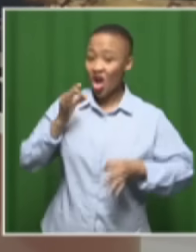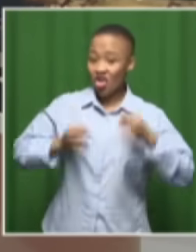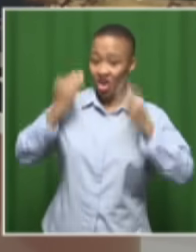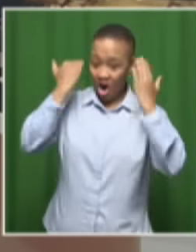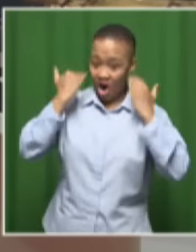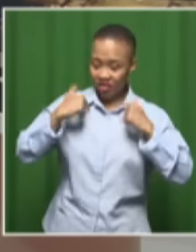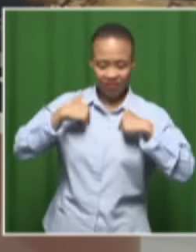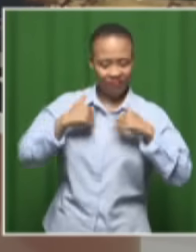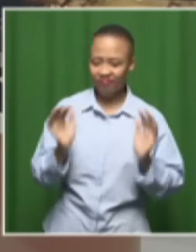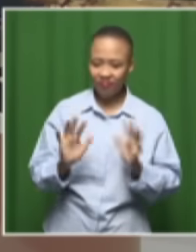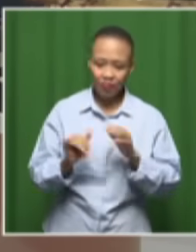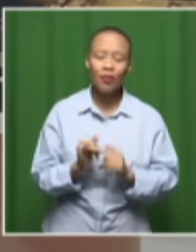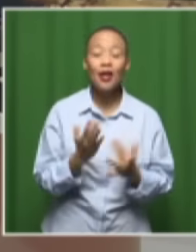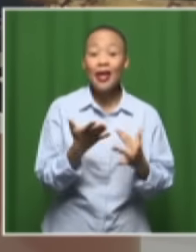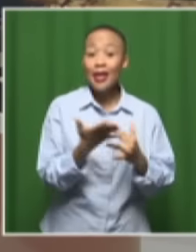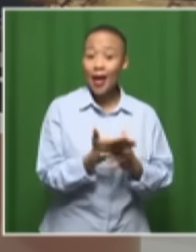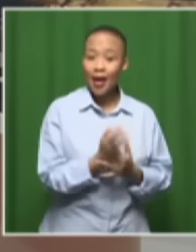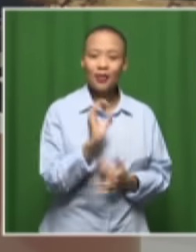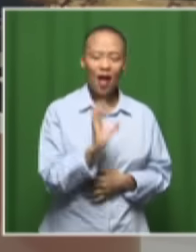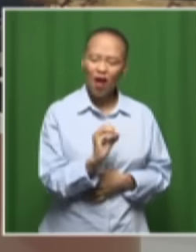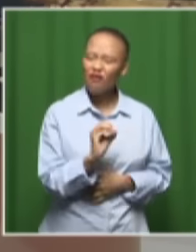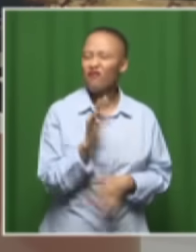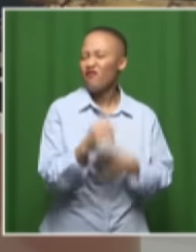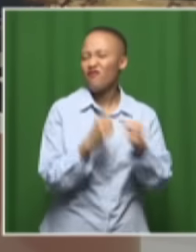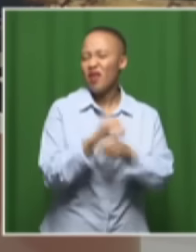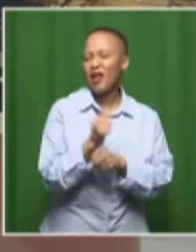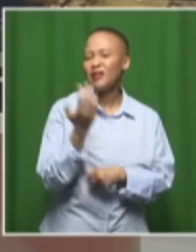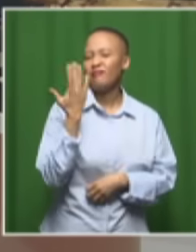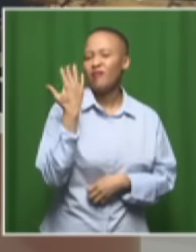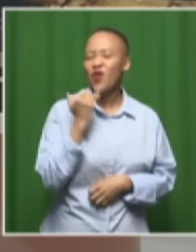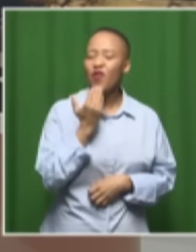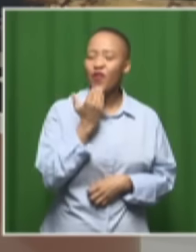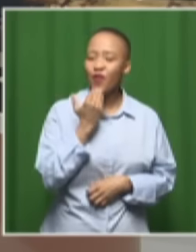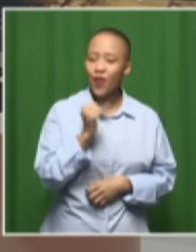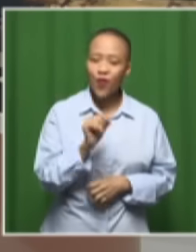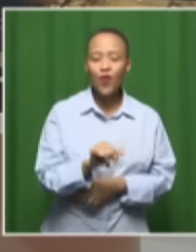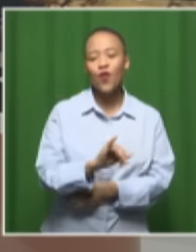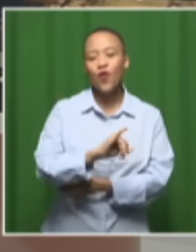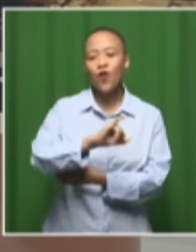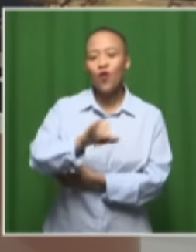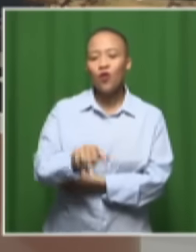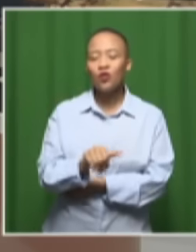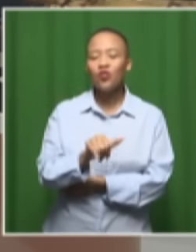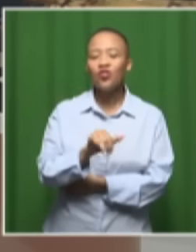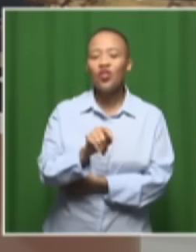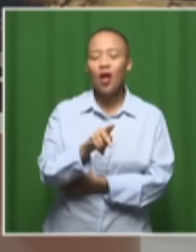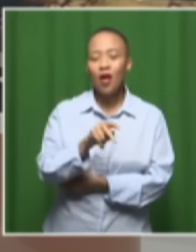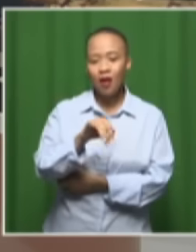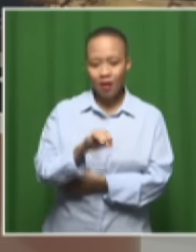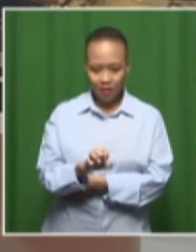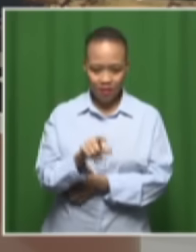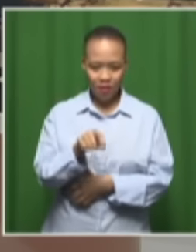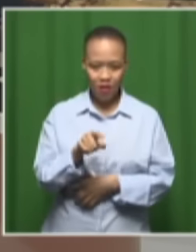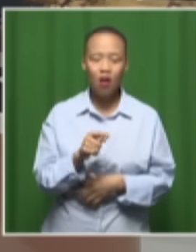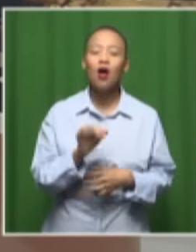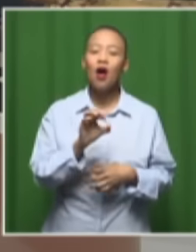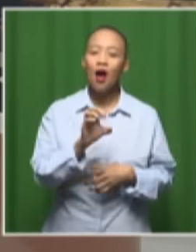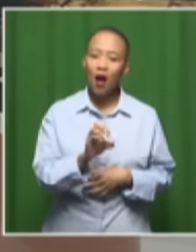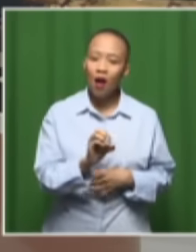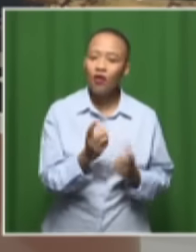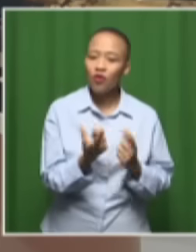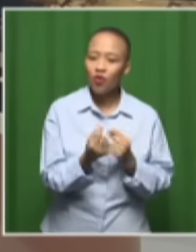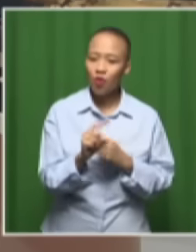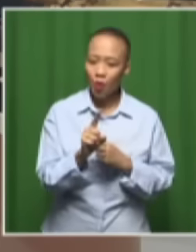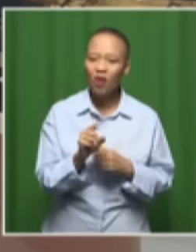speaking about the case that we had a couple of years ago of Vicky Momberg, the estate agent, who for defamation had to do